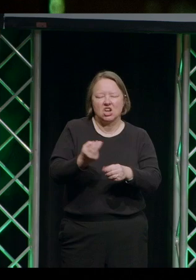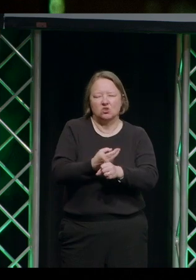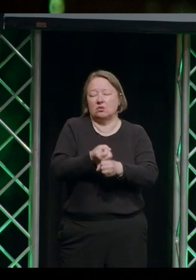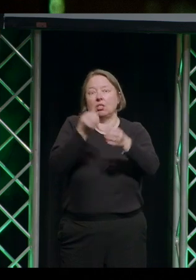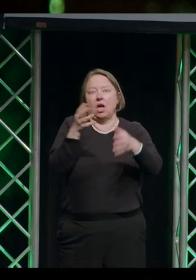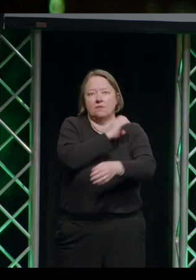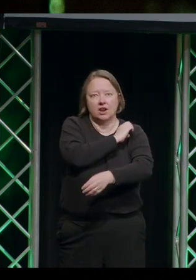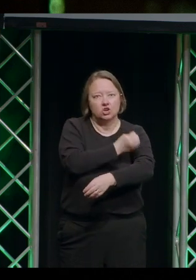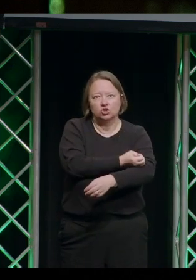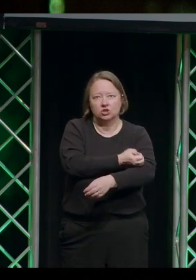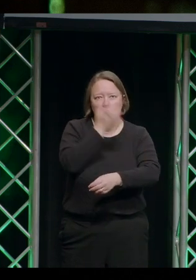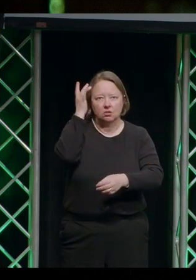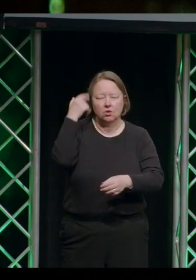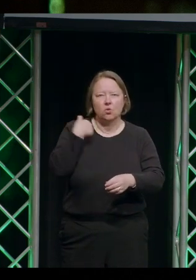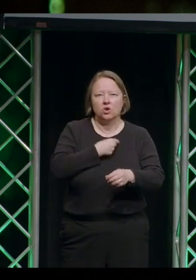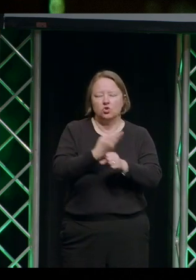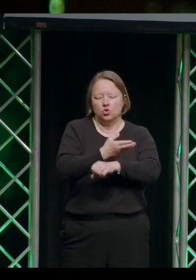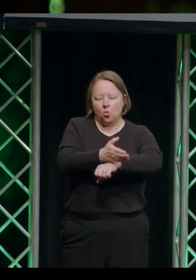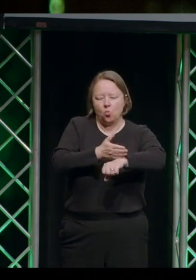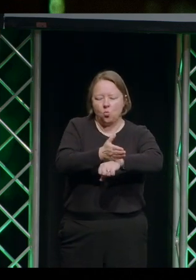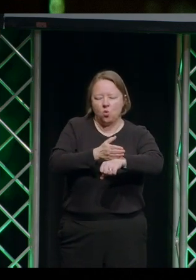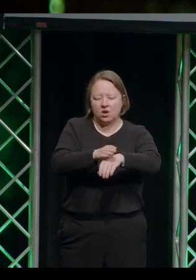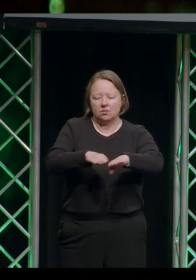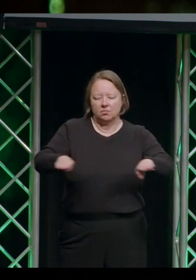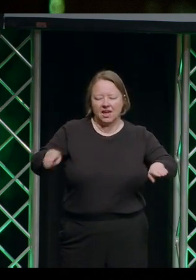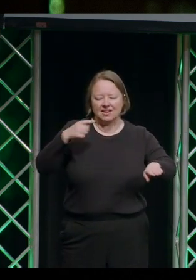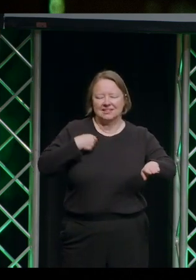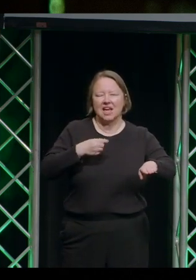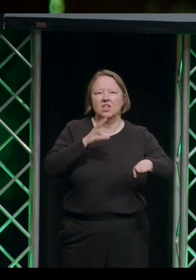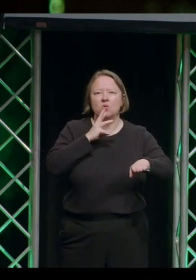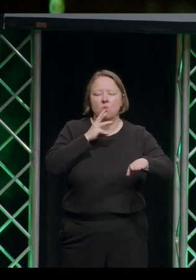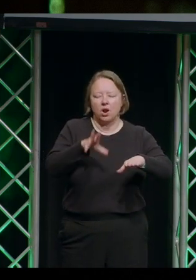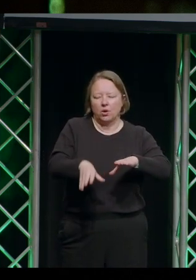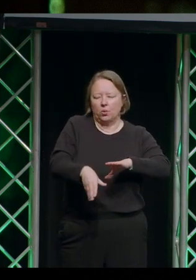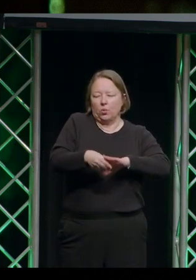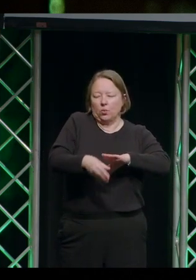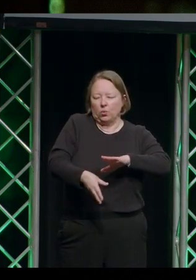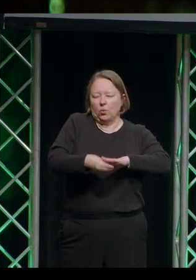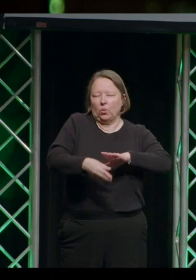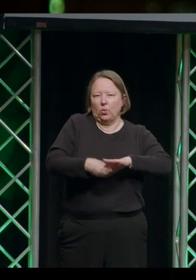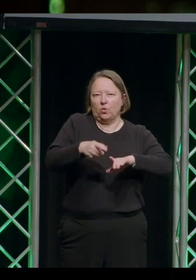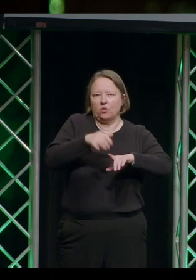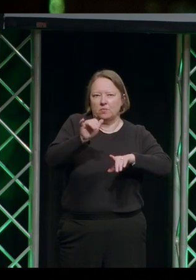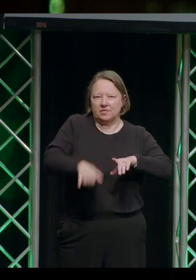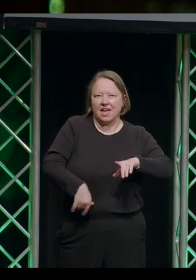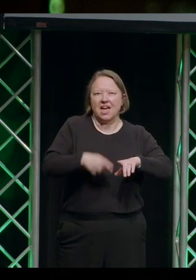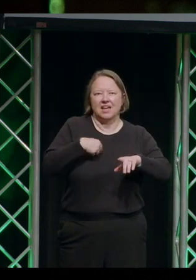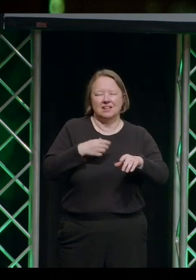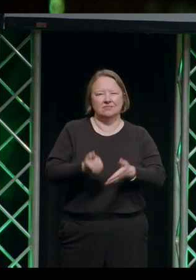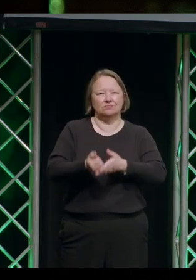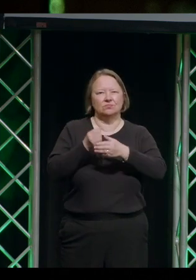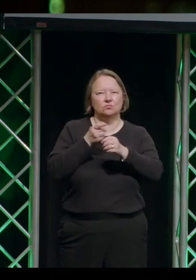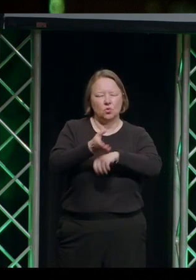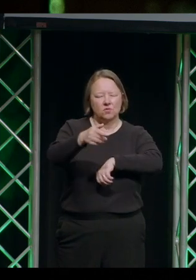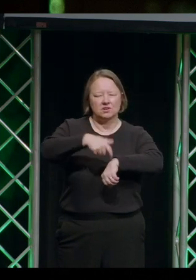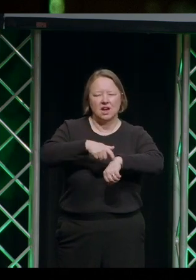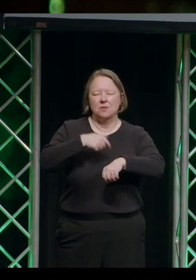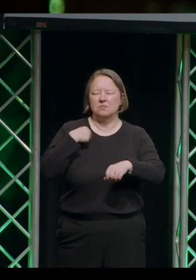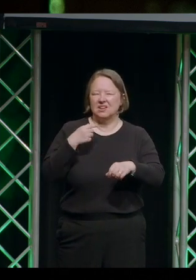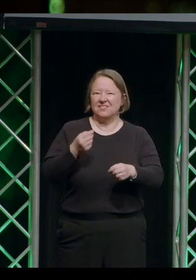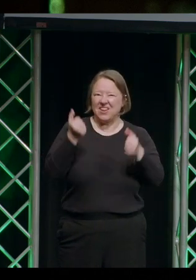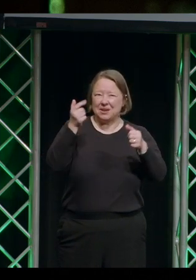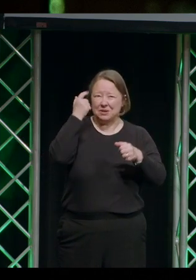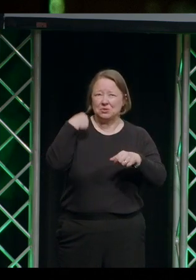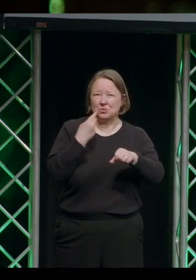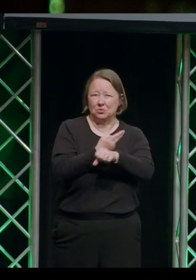all, because we are using wooden planks that naturally suck out the water out of it and it evaporates over time. It's quite quick because we are using wood, and it